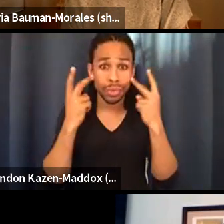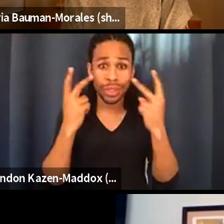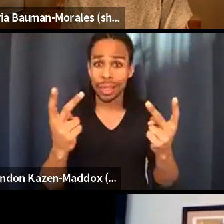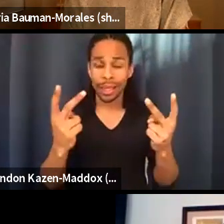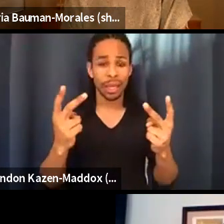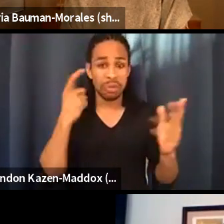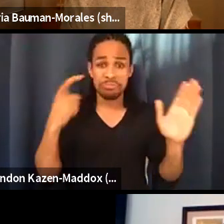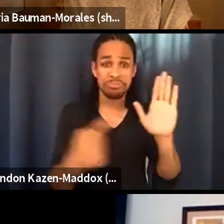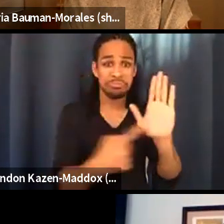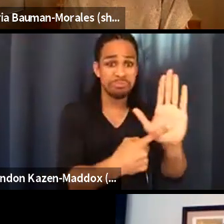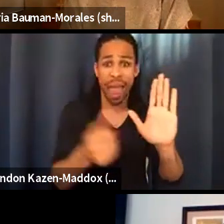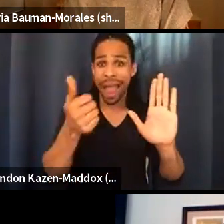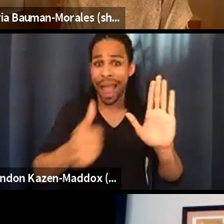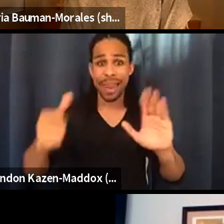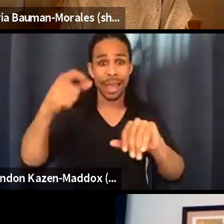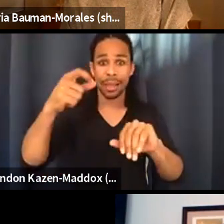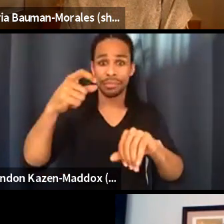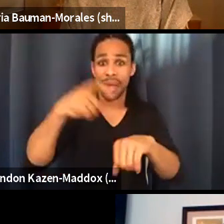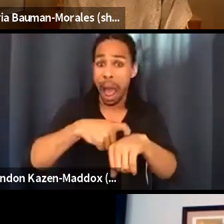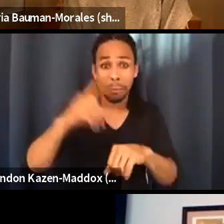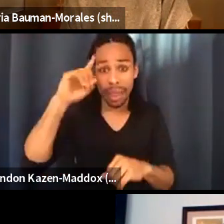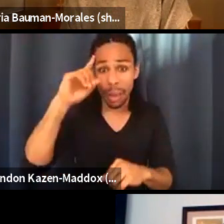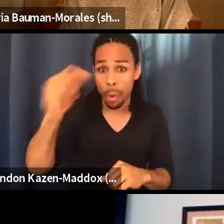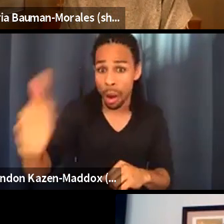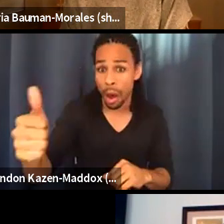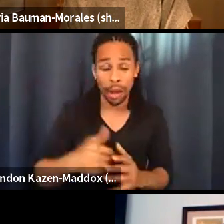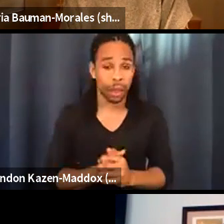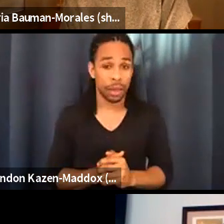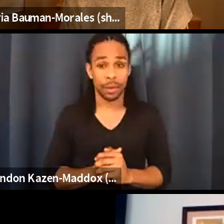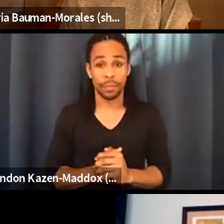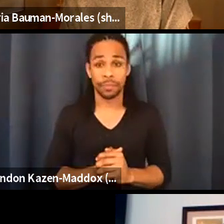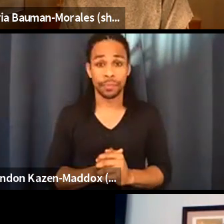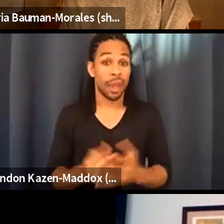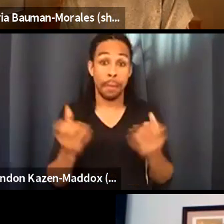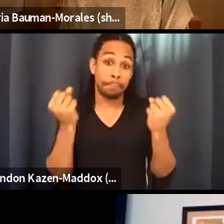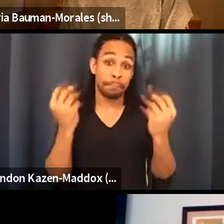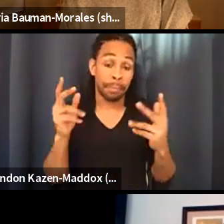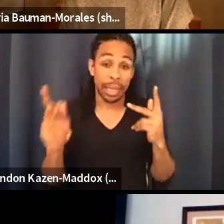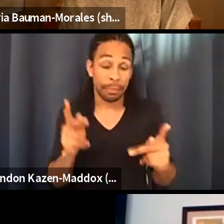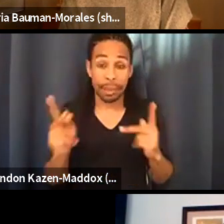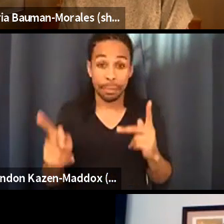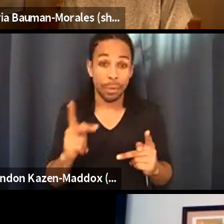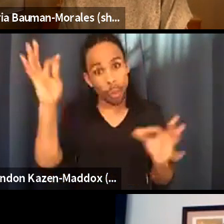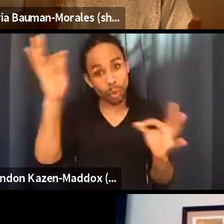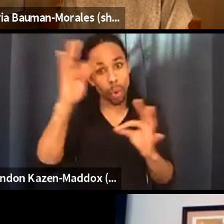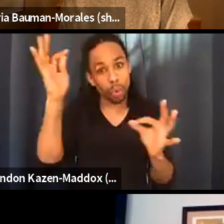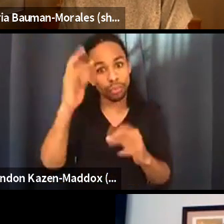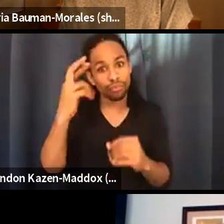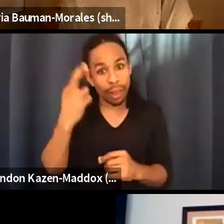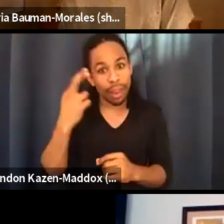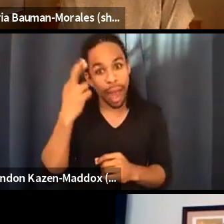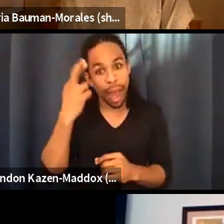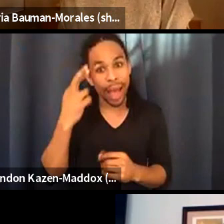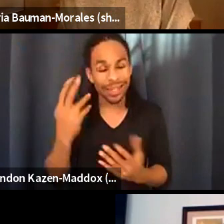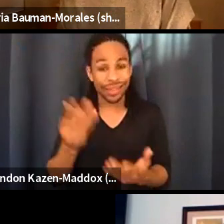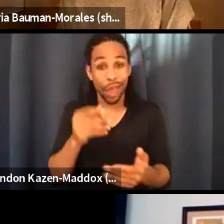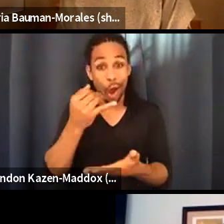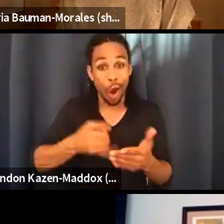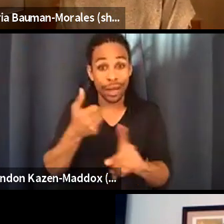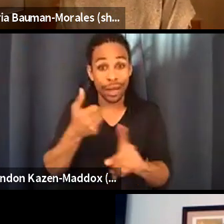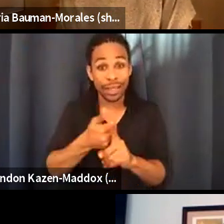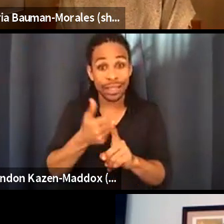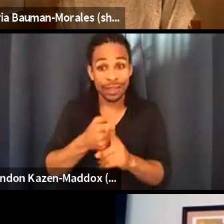all of this background, that art is expensive. It takes a lot to create it, to make it, that ticket